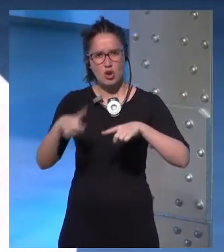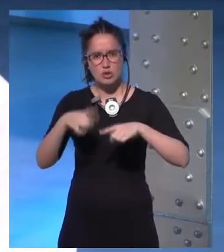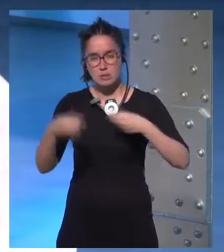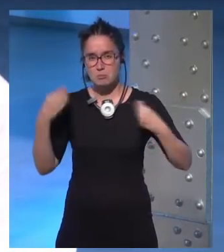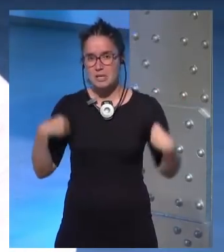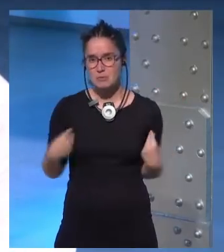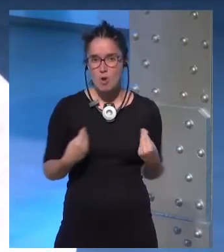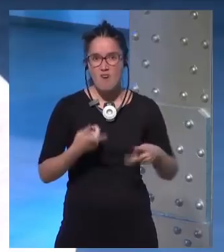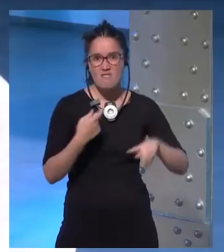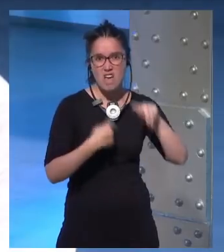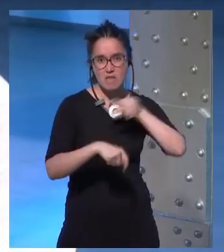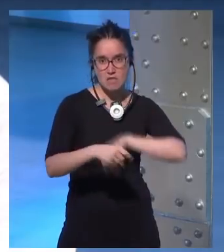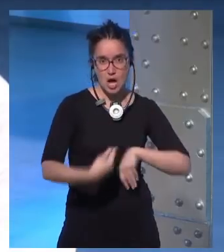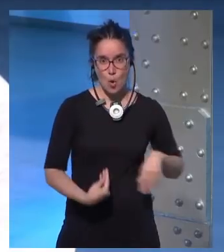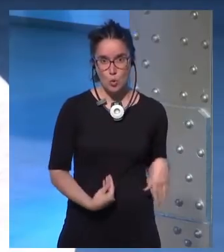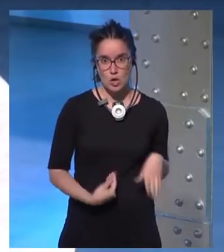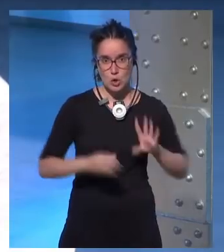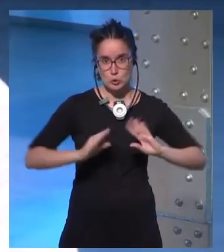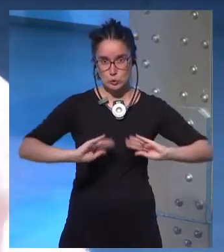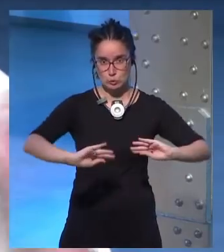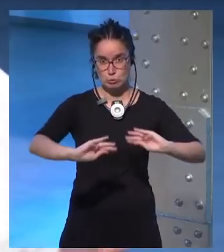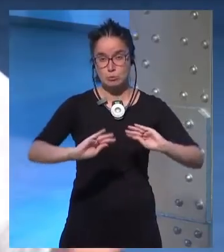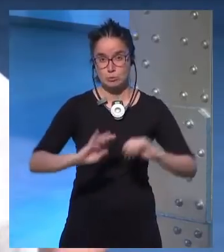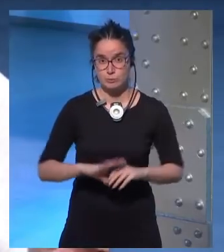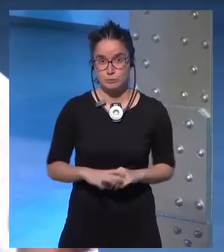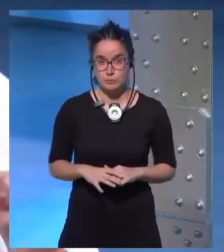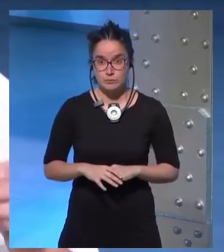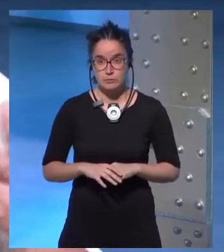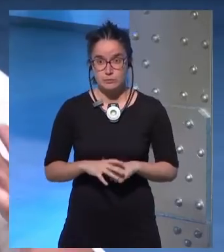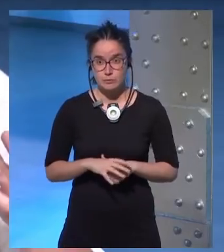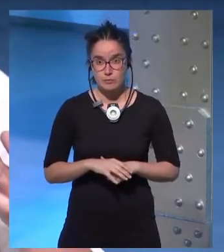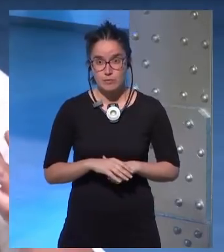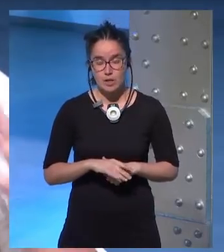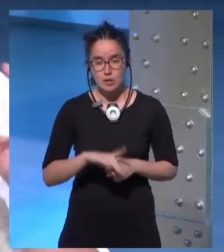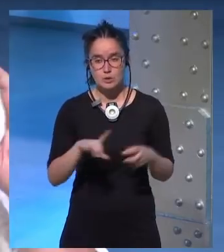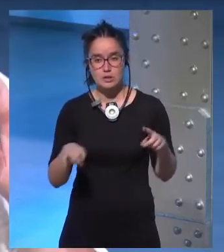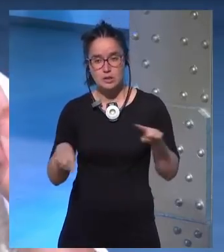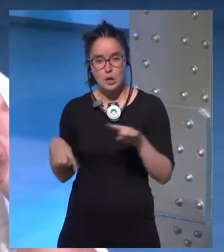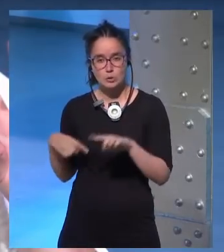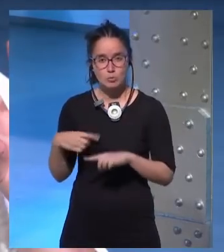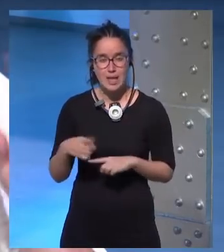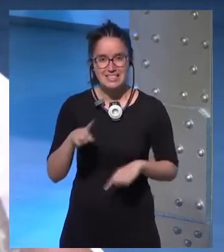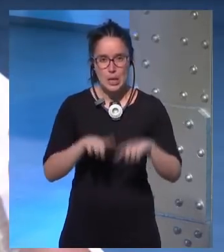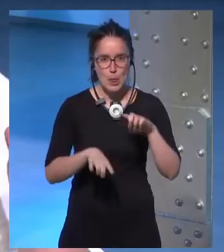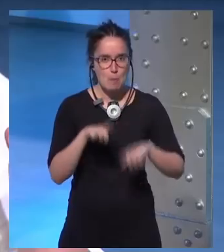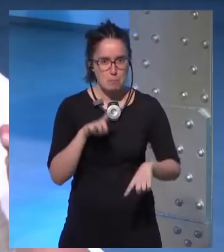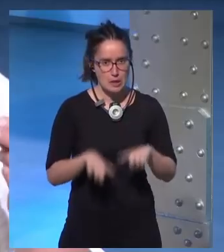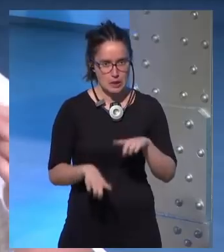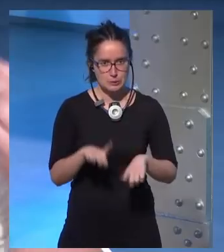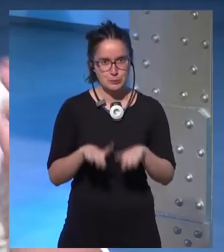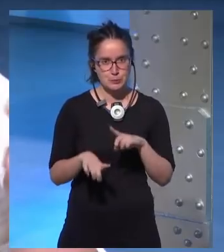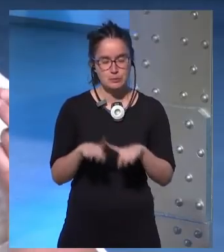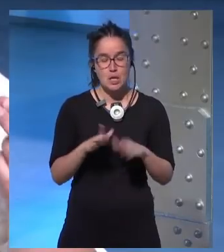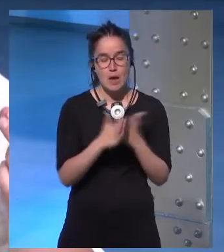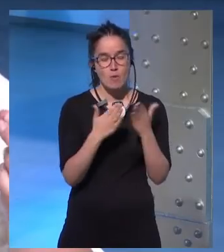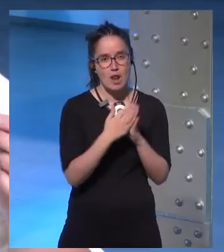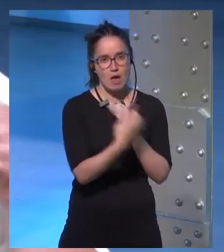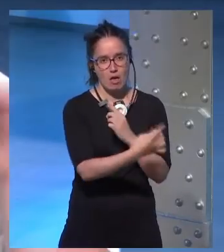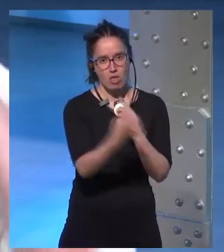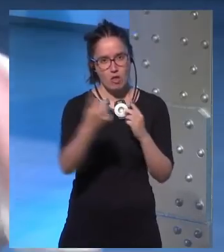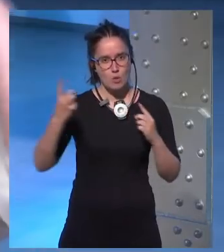that one started. It really kind of, I guess, depends on the book. I think Stars Are Legion, it was kind of two things. I was like, I want